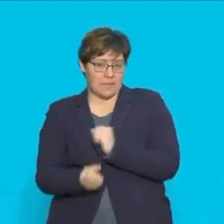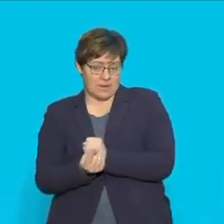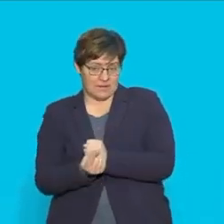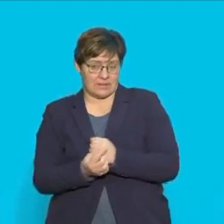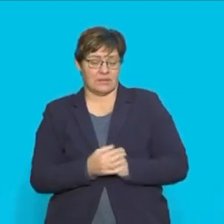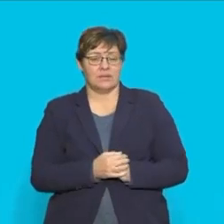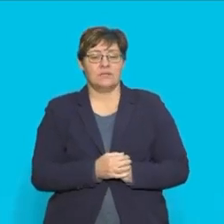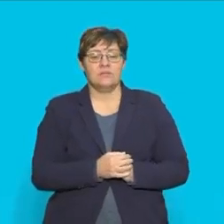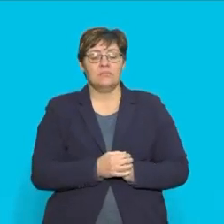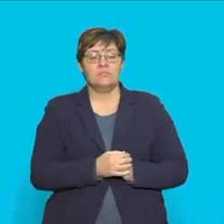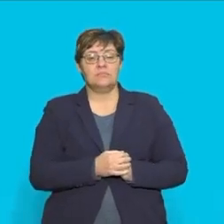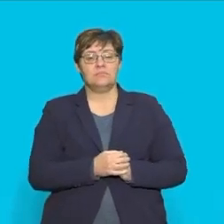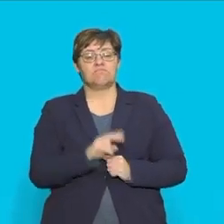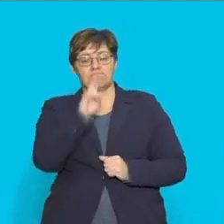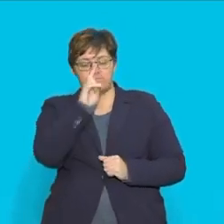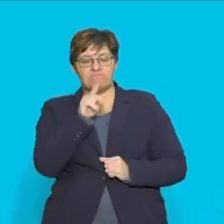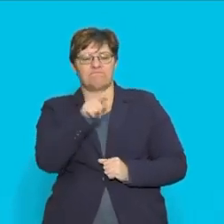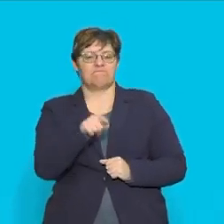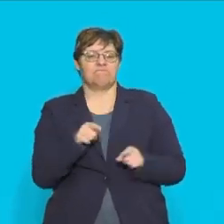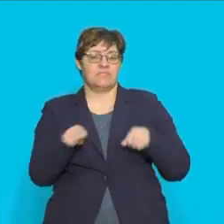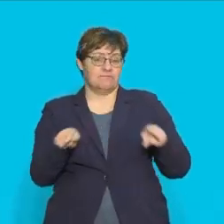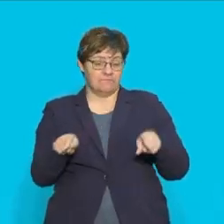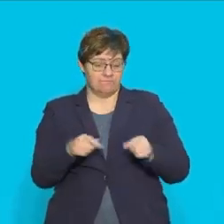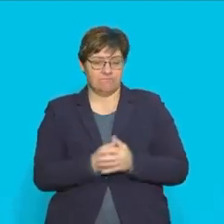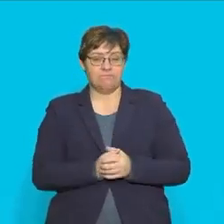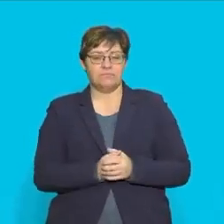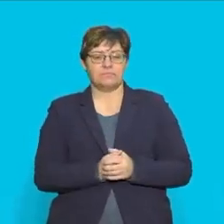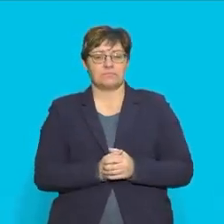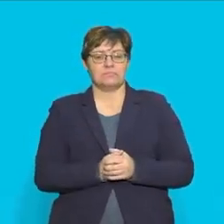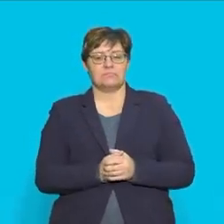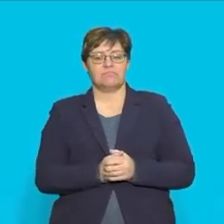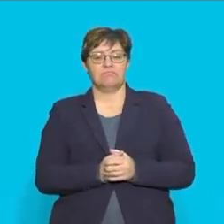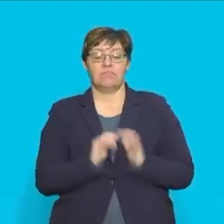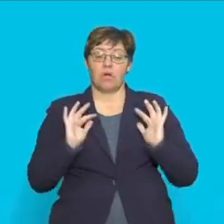And we'll really define this later, because we're going to look at the summary.